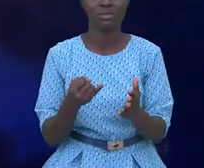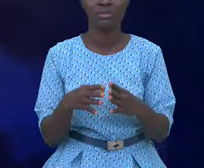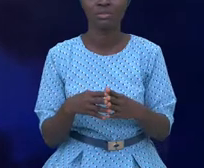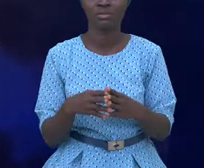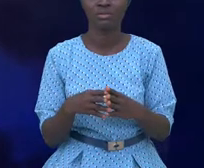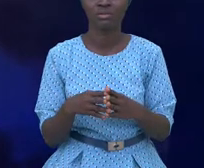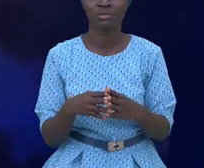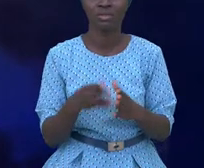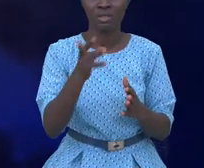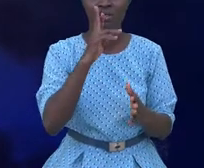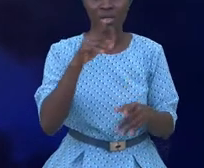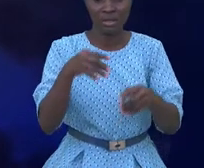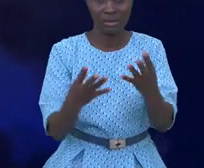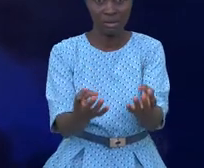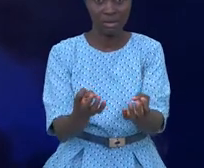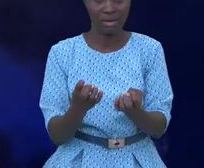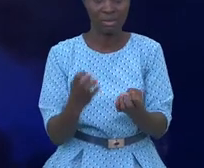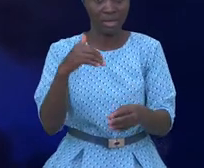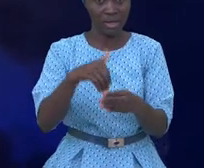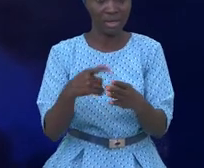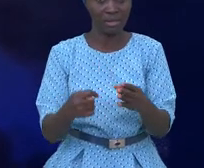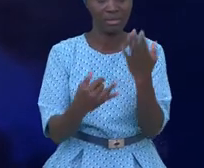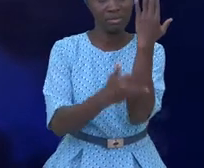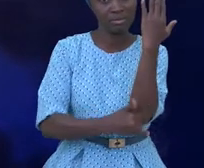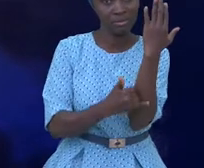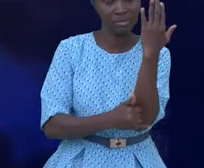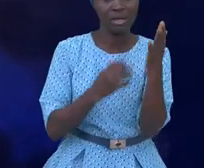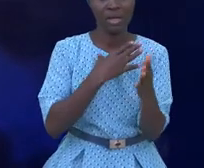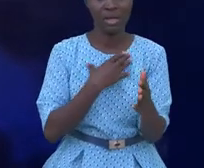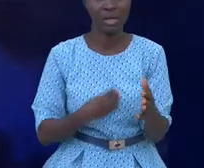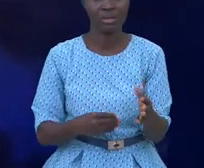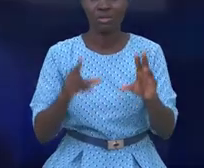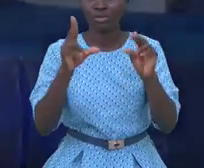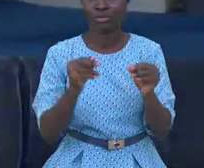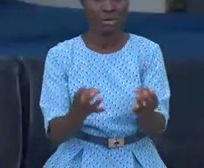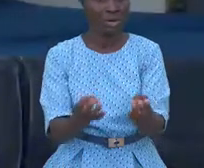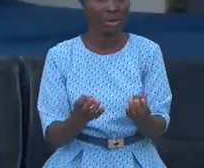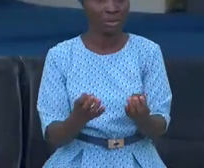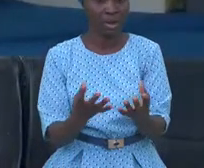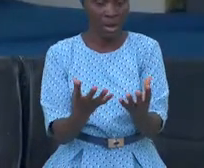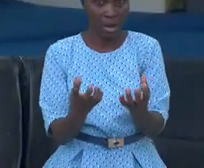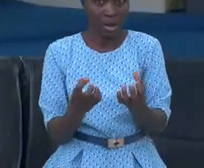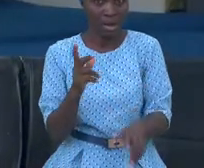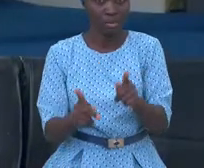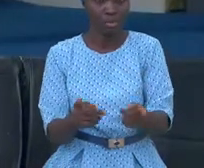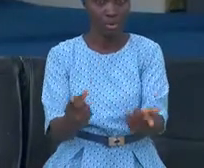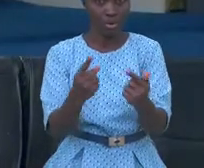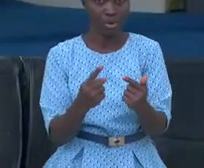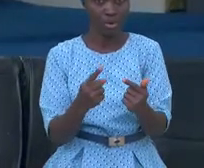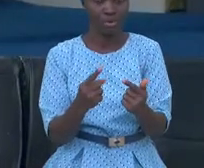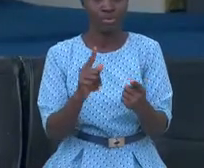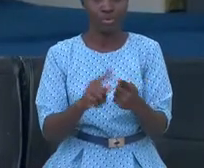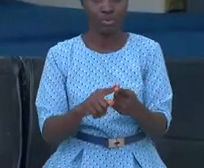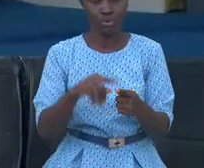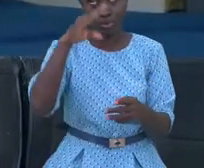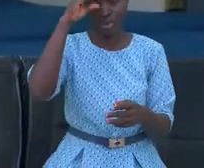the land, and no leper came to him. How would we know that he had the exploits and he